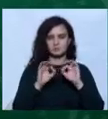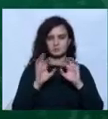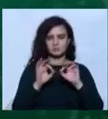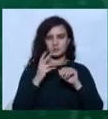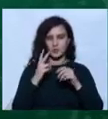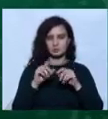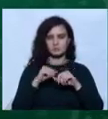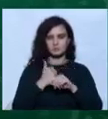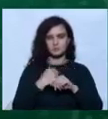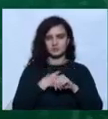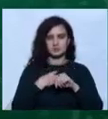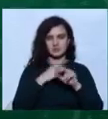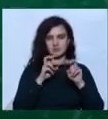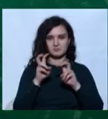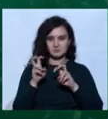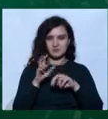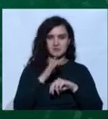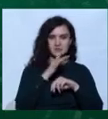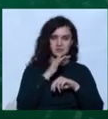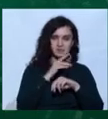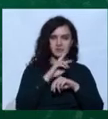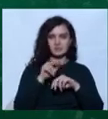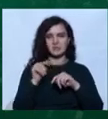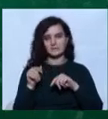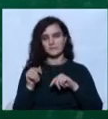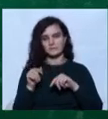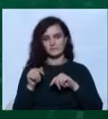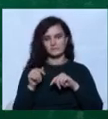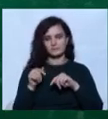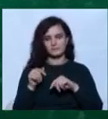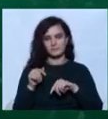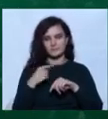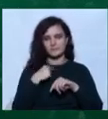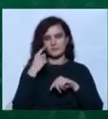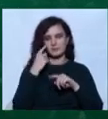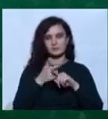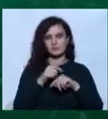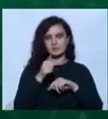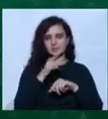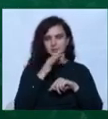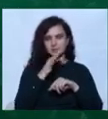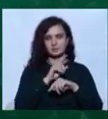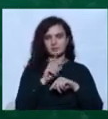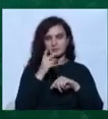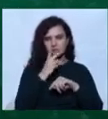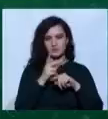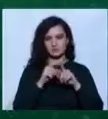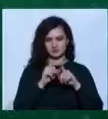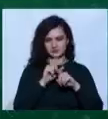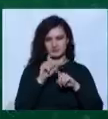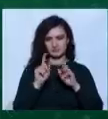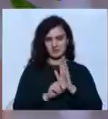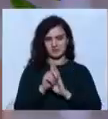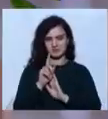at two themes, coming of age and greed. I think it's a good time now to review the words